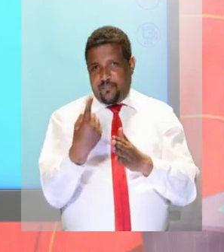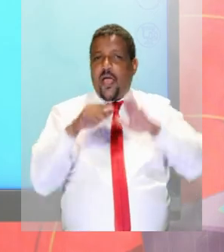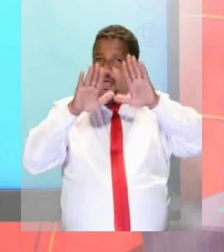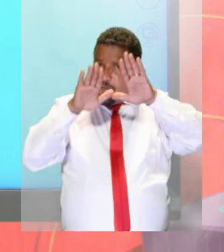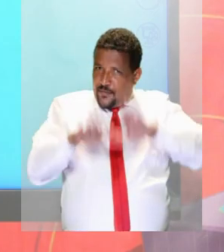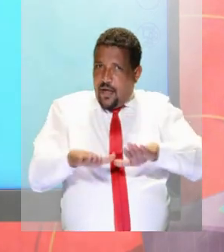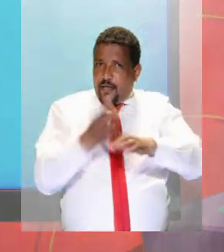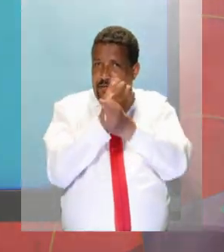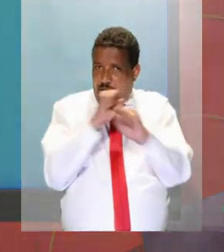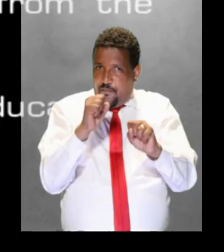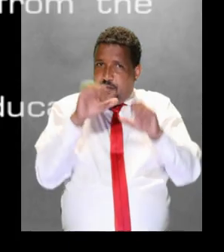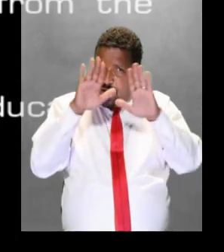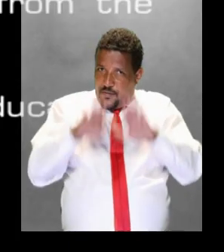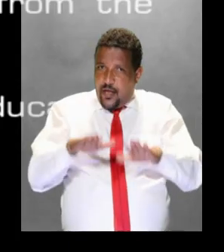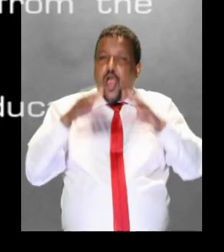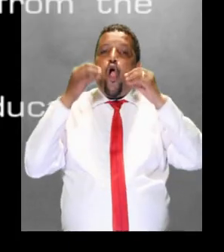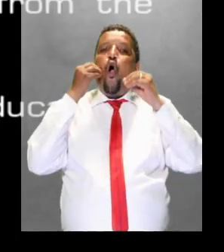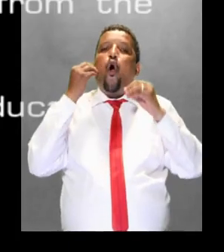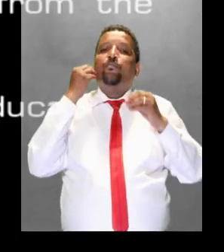home thank